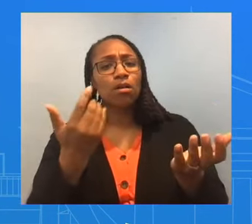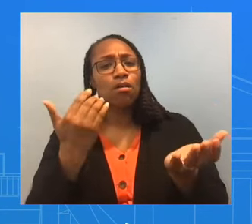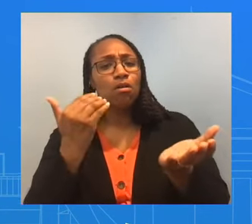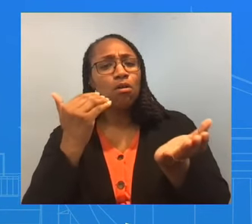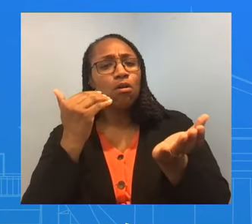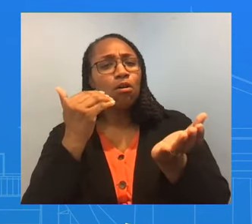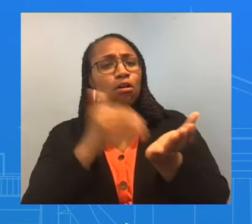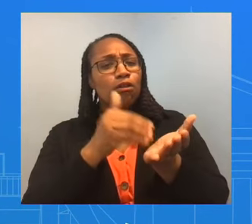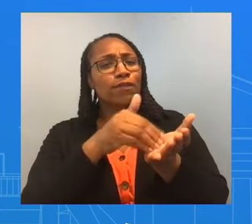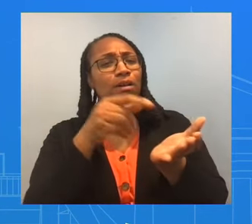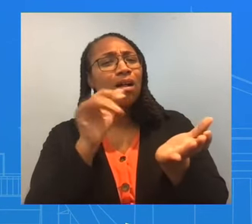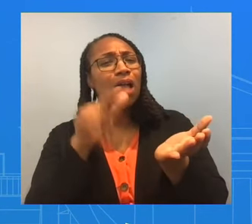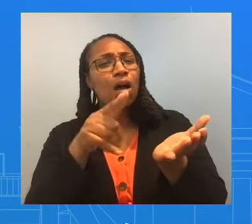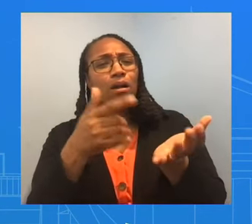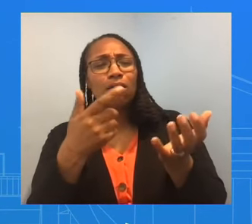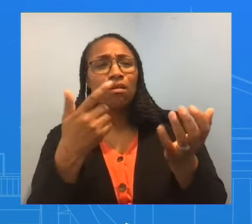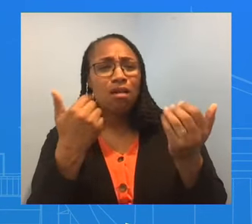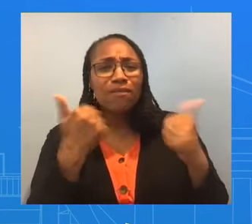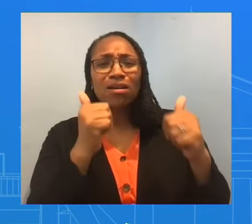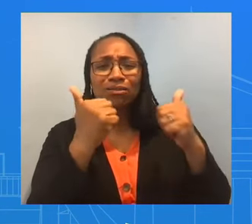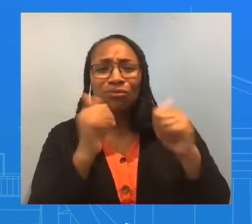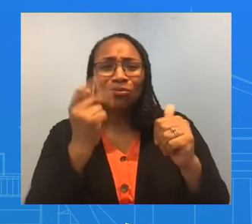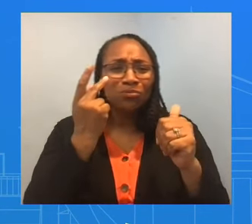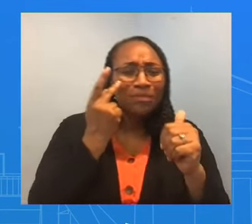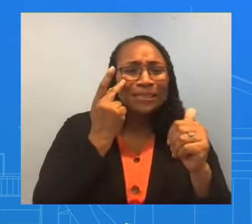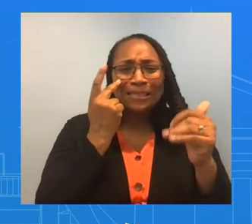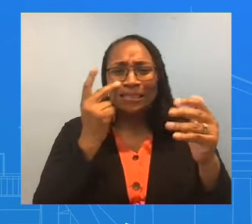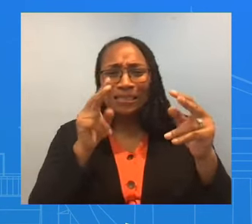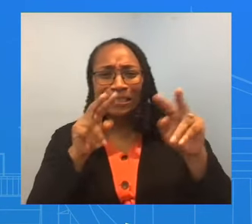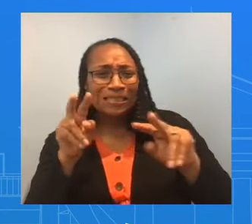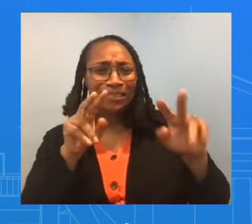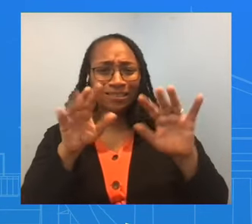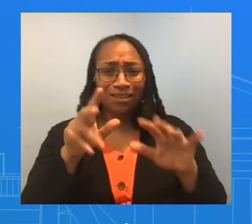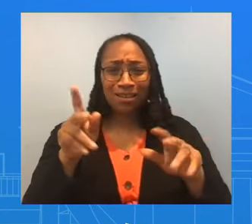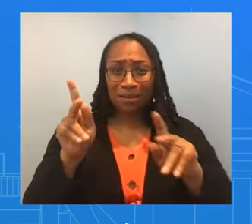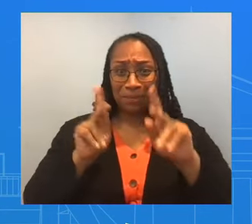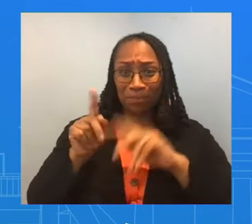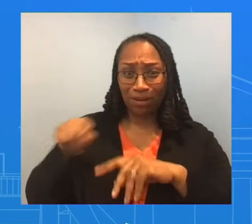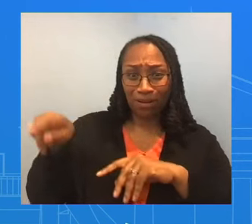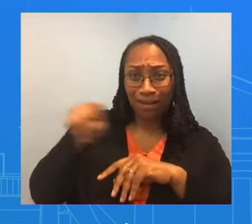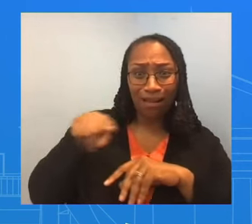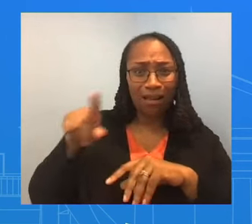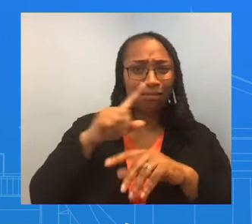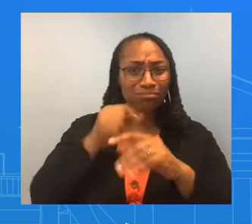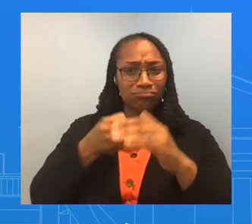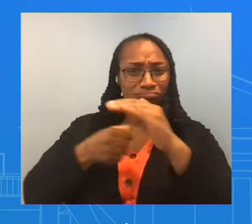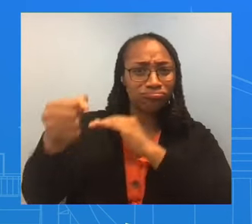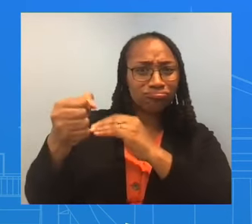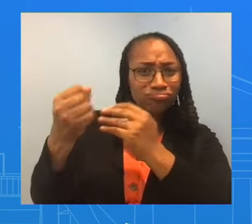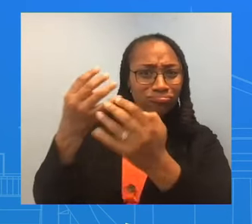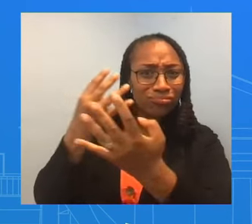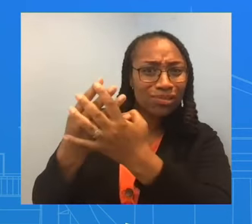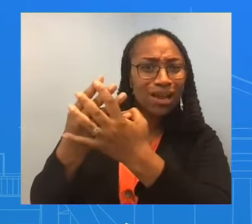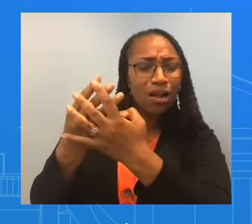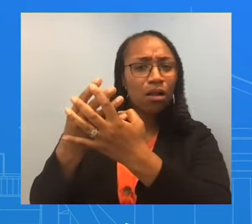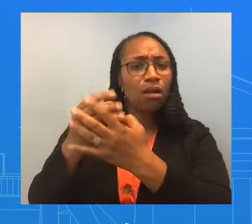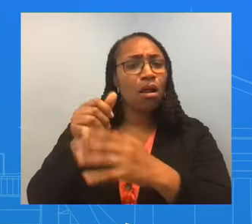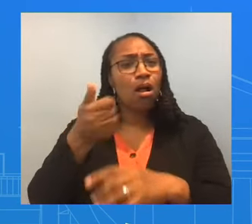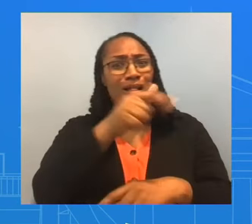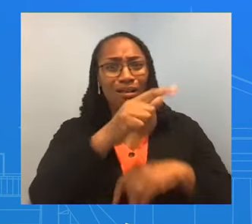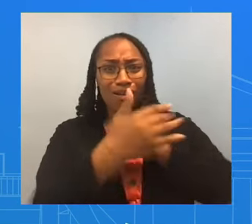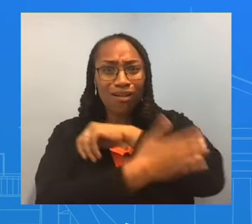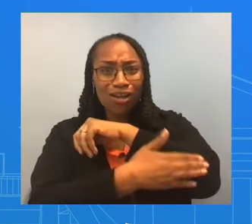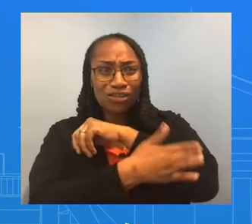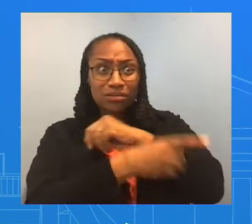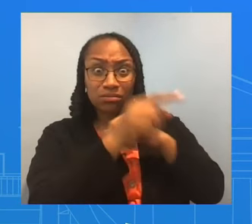of Americans who are wrongfully detained in foreign countries. Yeah. That very formulation implies another category of Americans. The